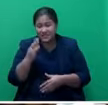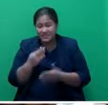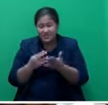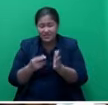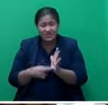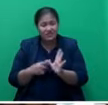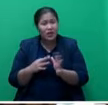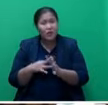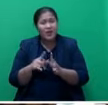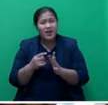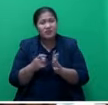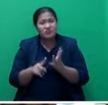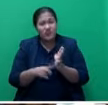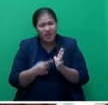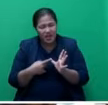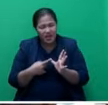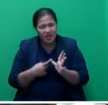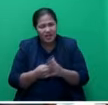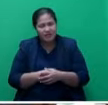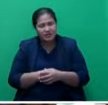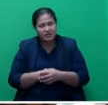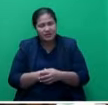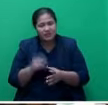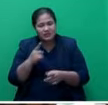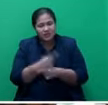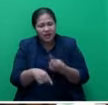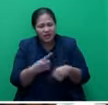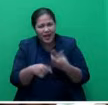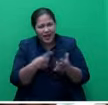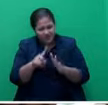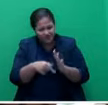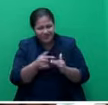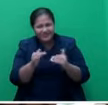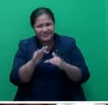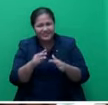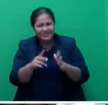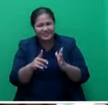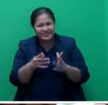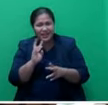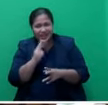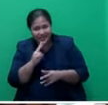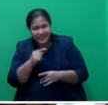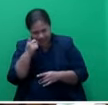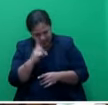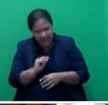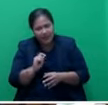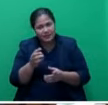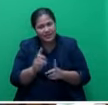warped understanding of jurisprudence. He thinks that jurisprudence can only be developed by the appeal